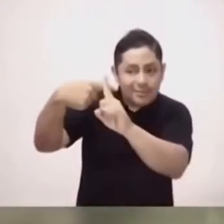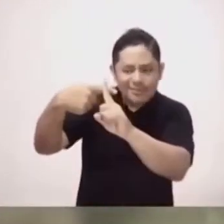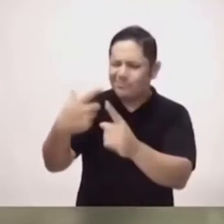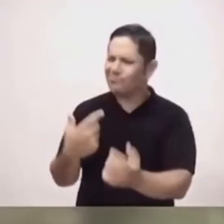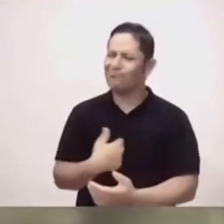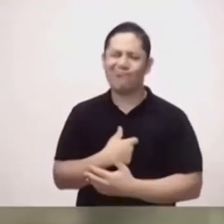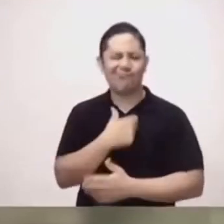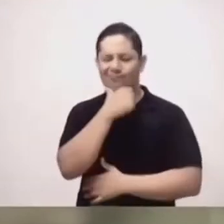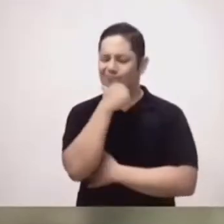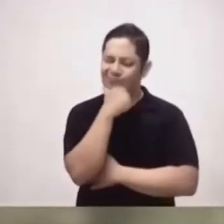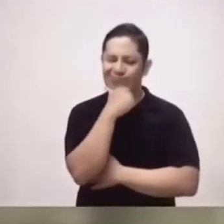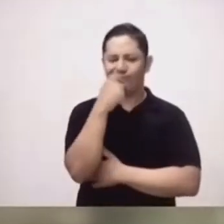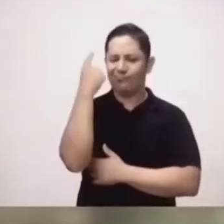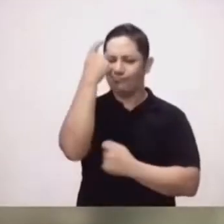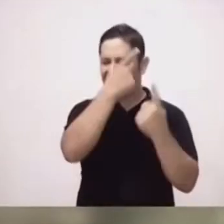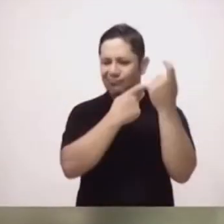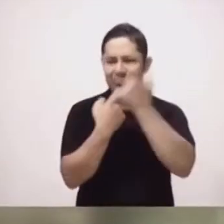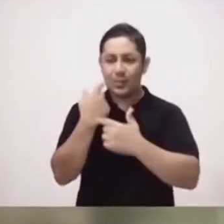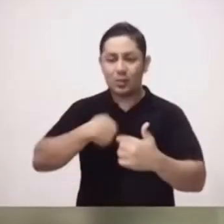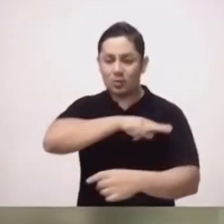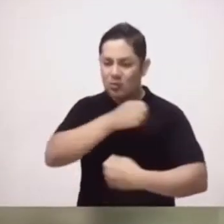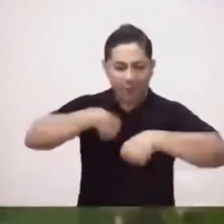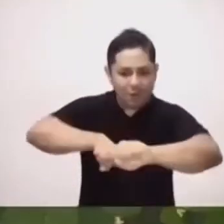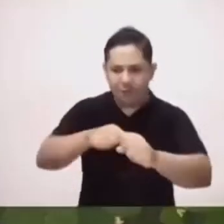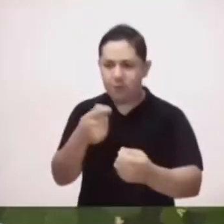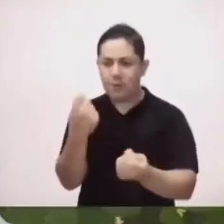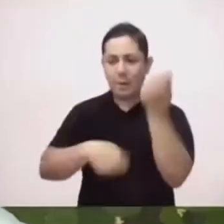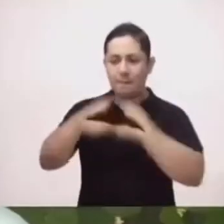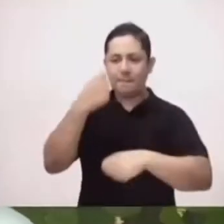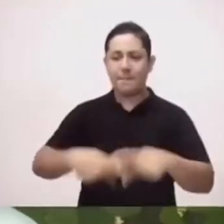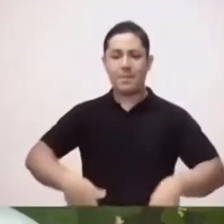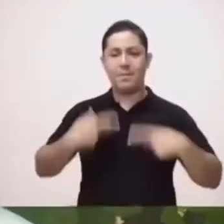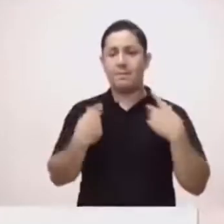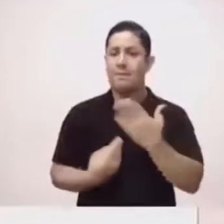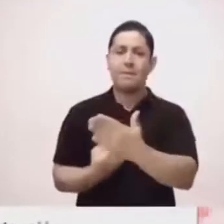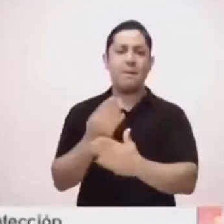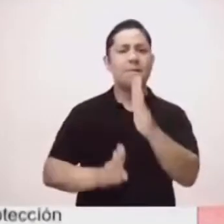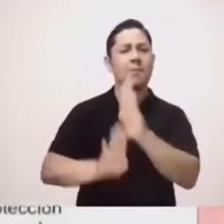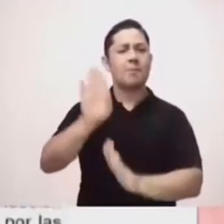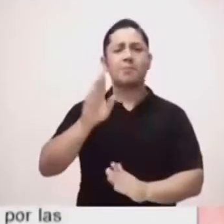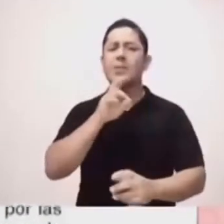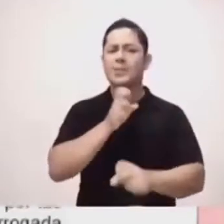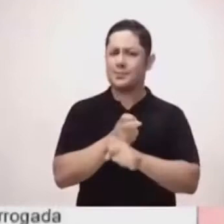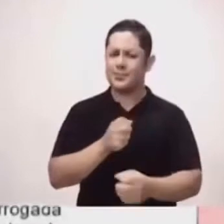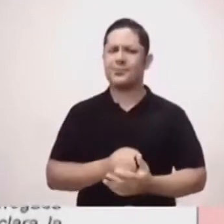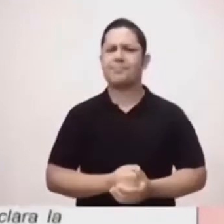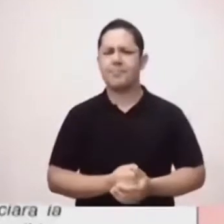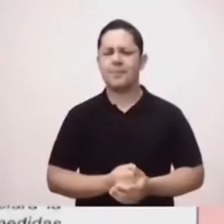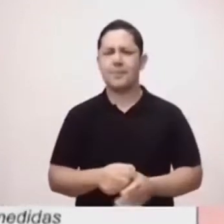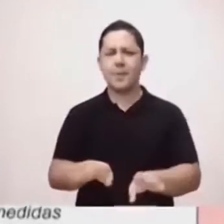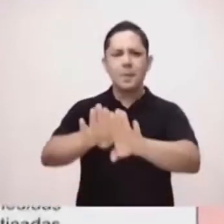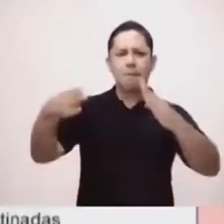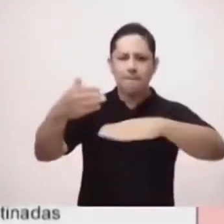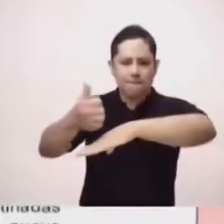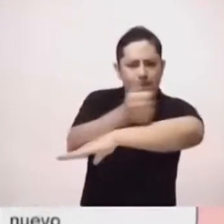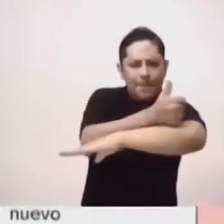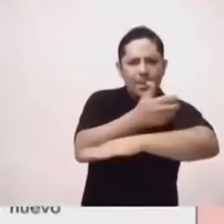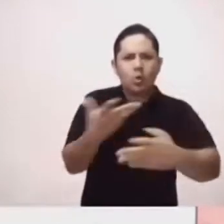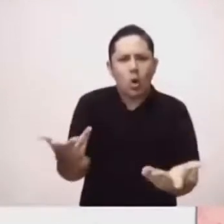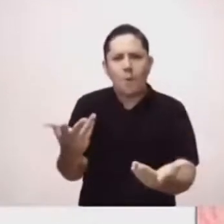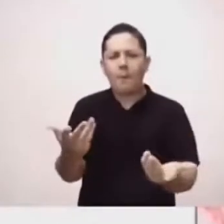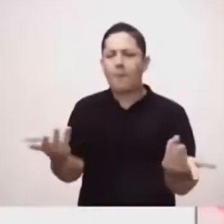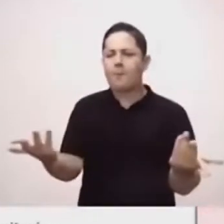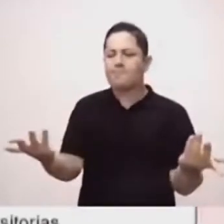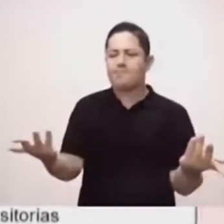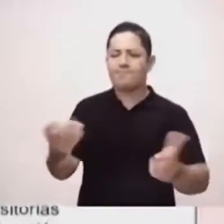any good in it. We are all looking for the way to survive, but I see it very difficult. The opening of the bar must be done in compliance with the